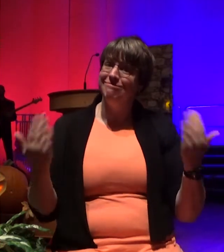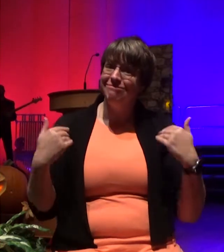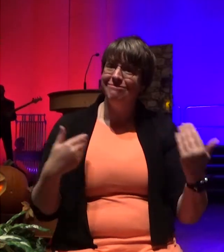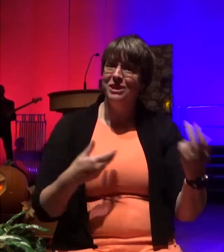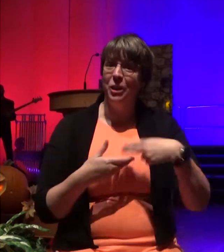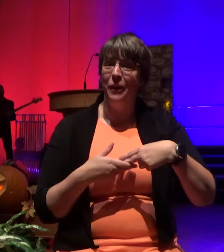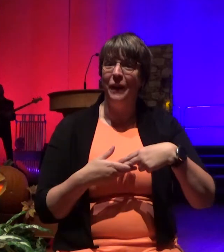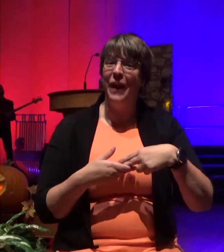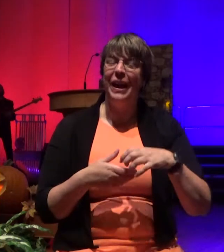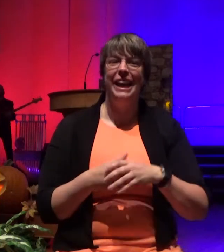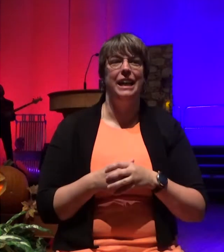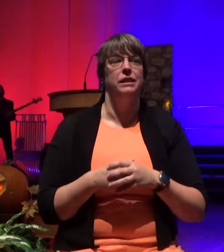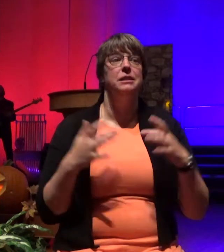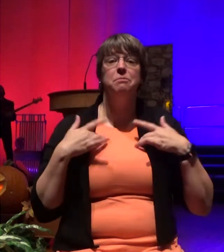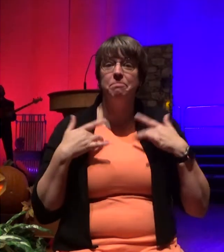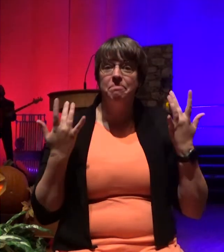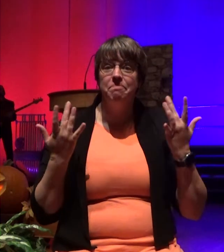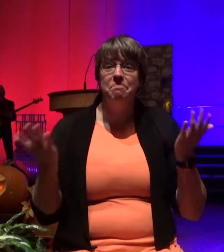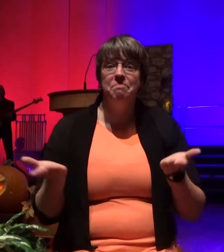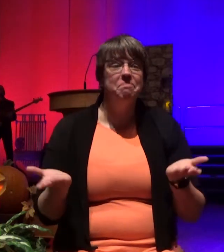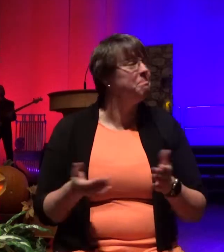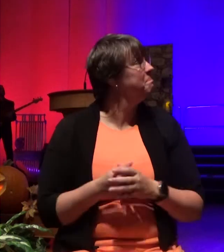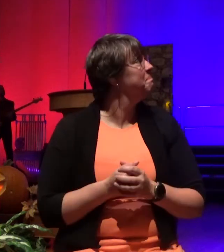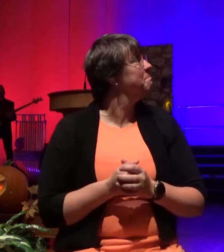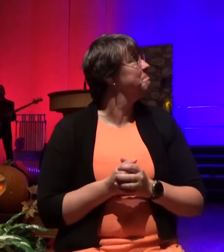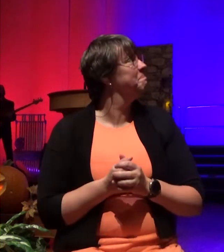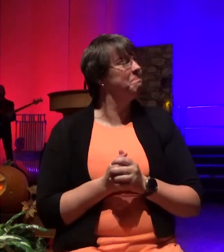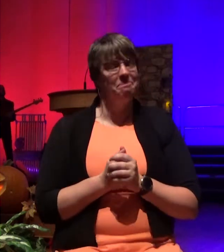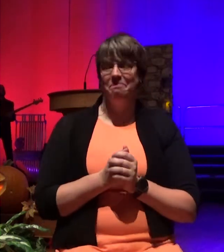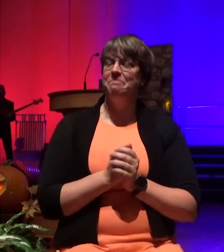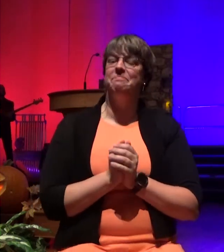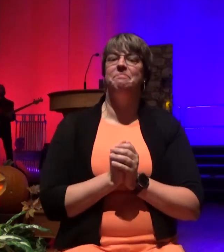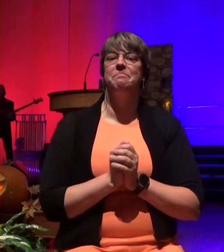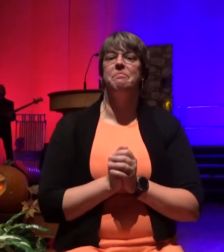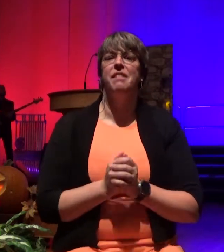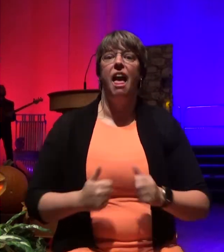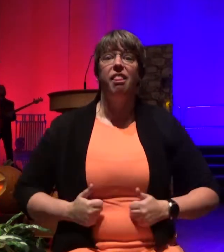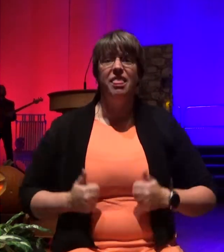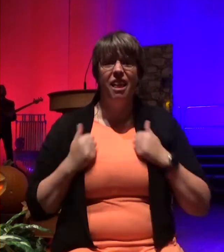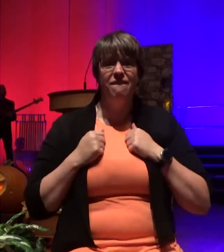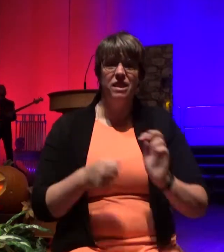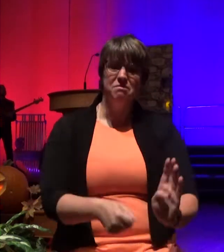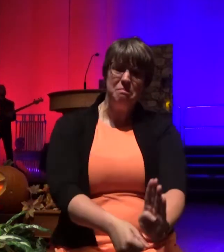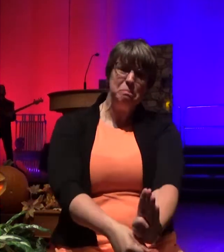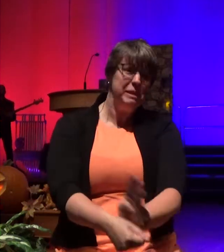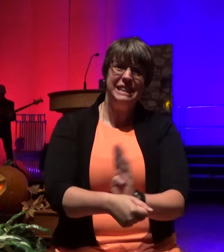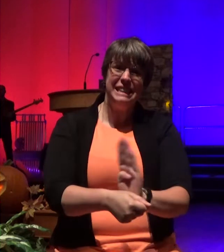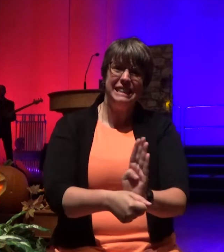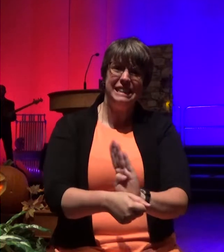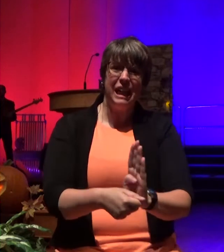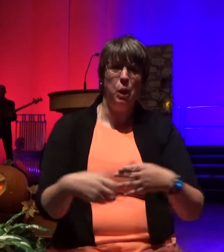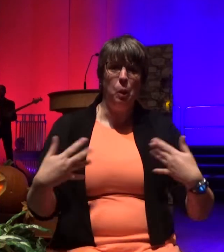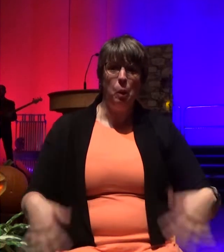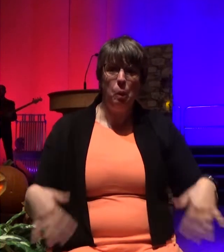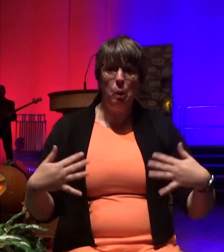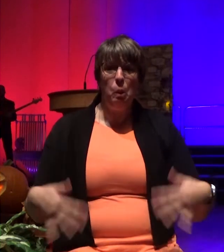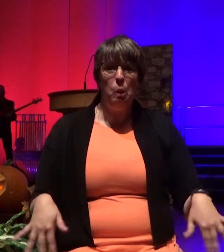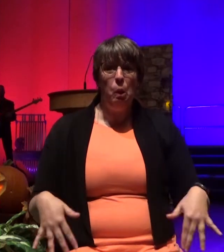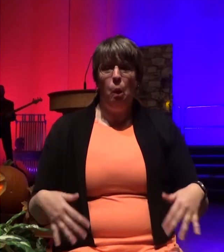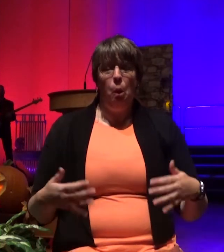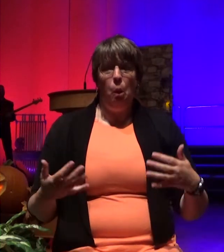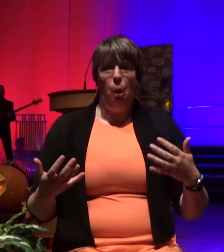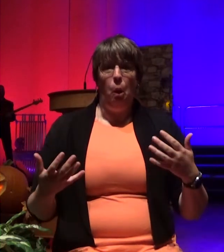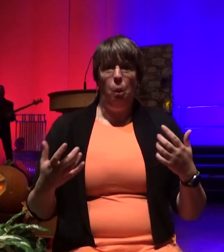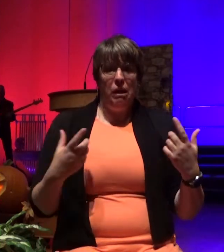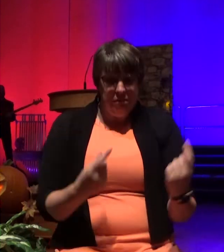up. Life can get so busy. We can get caught up in going and doing, yet we all